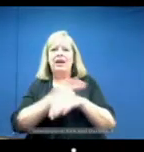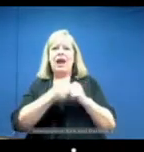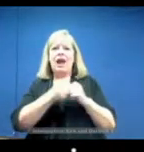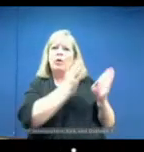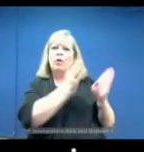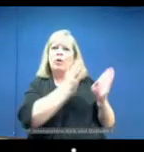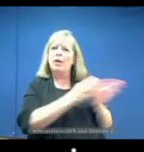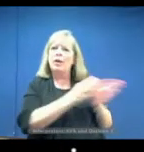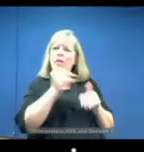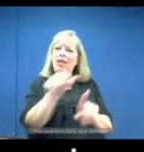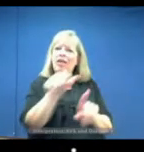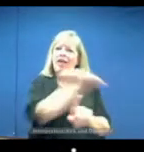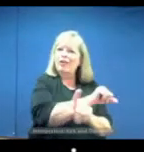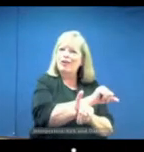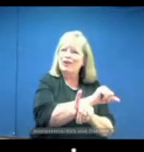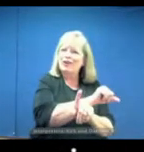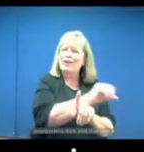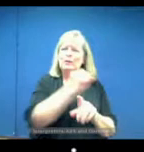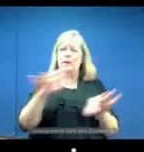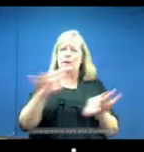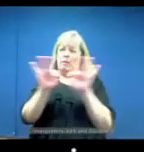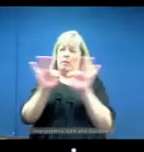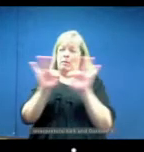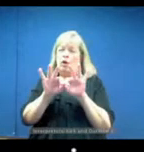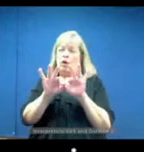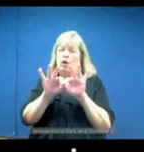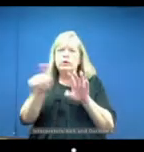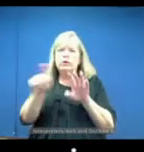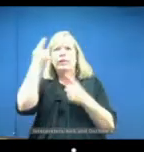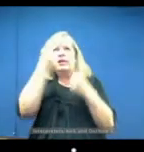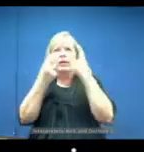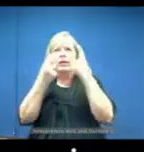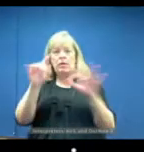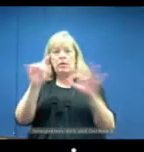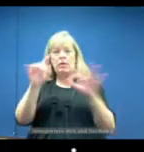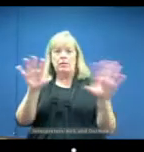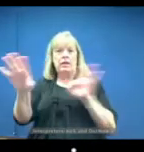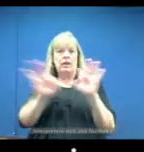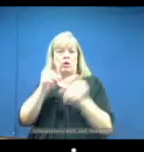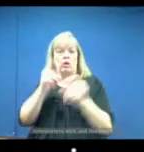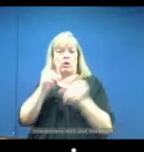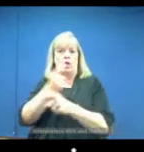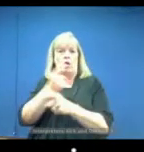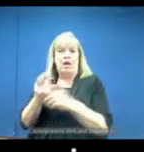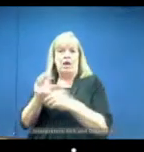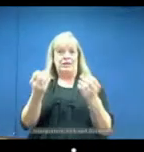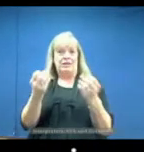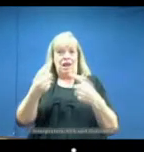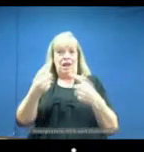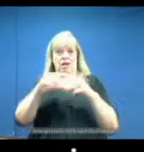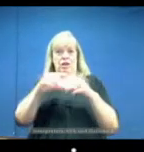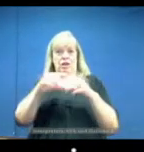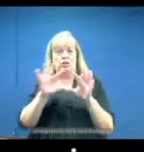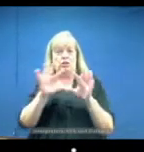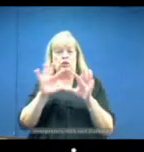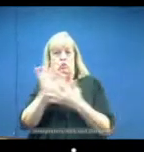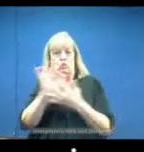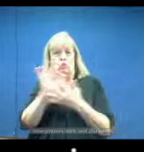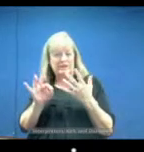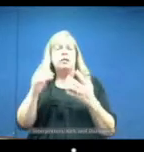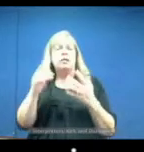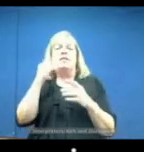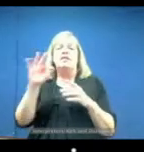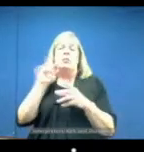your choices so that you don't influence the other side. If she's filed a complaint for a serious bodily